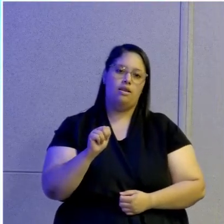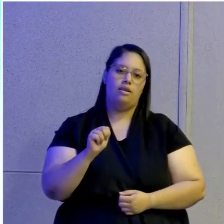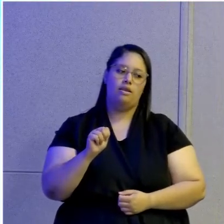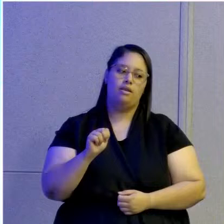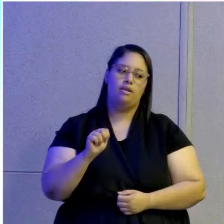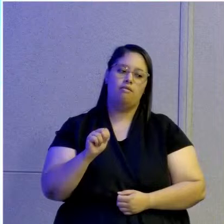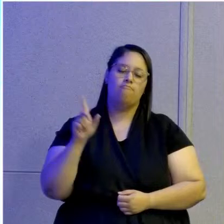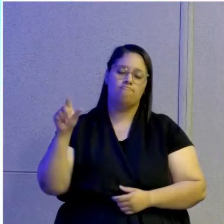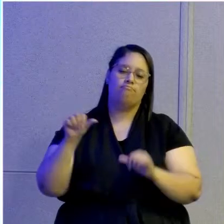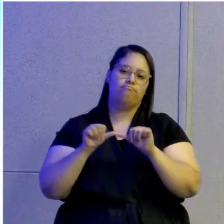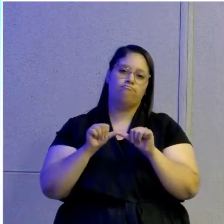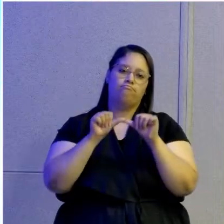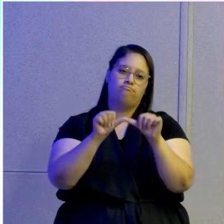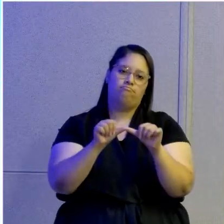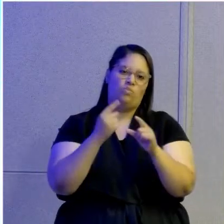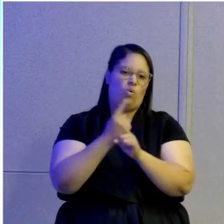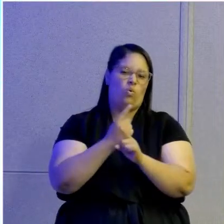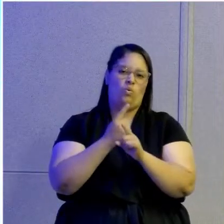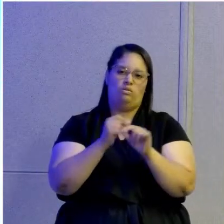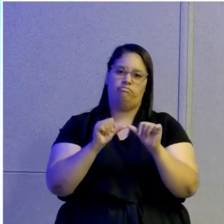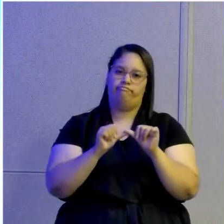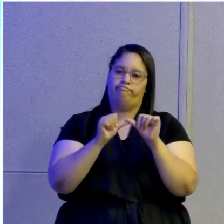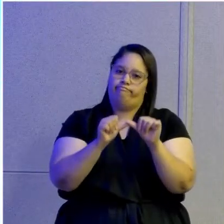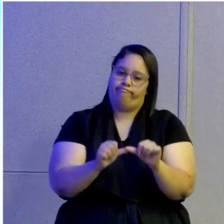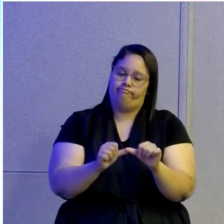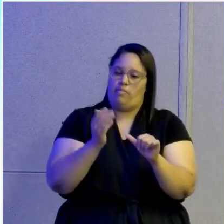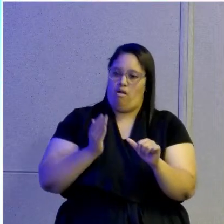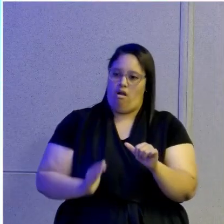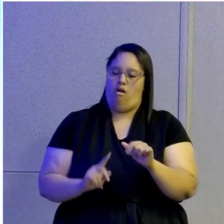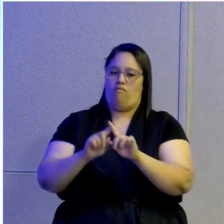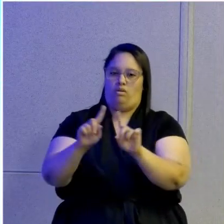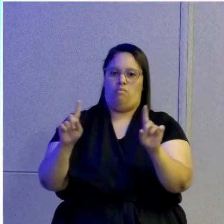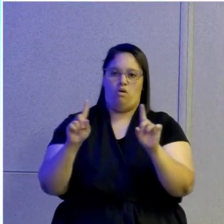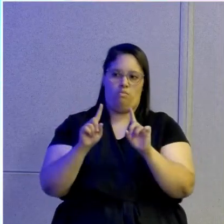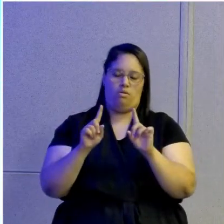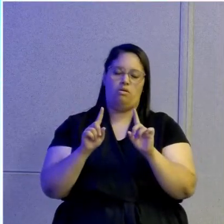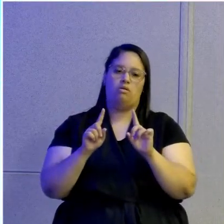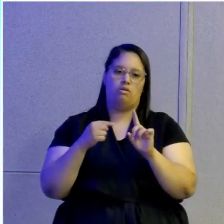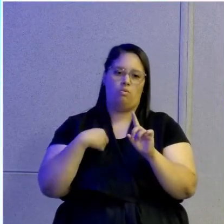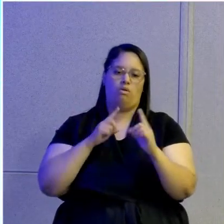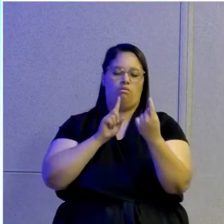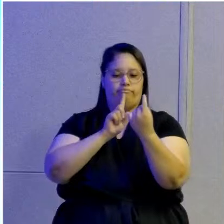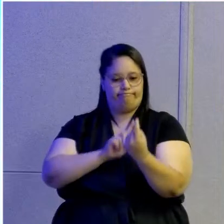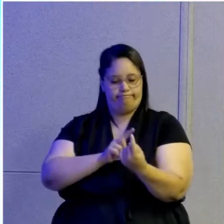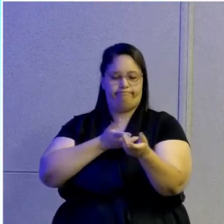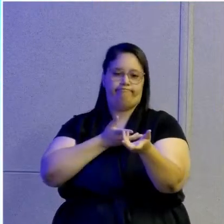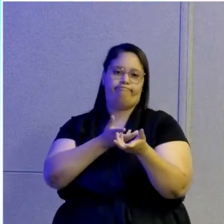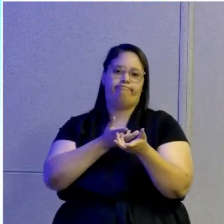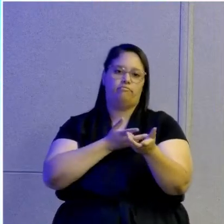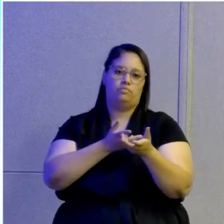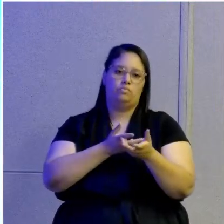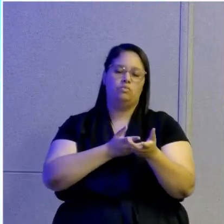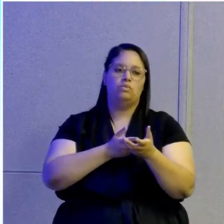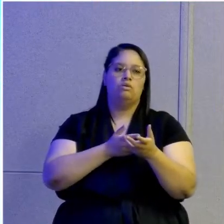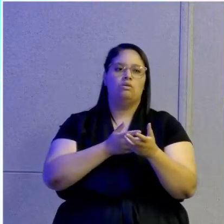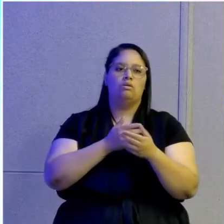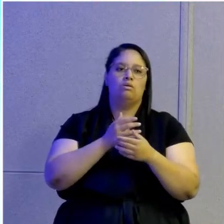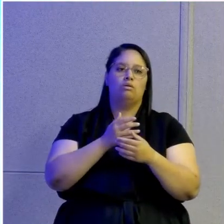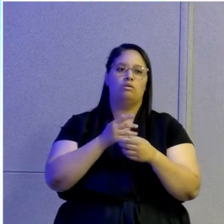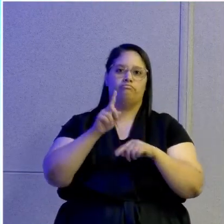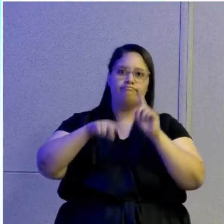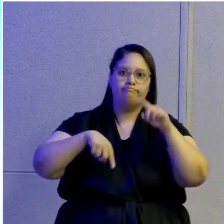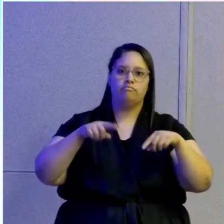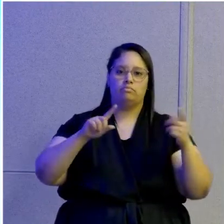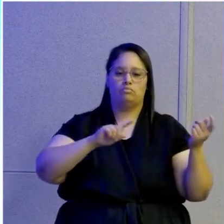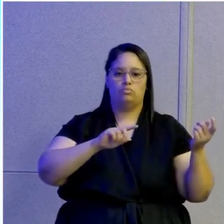will always continue on behalf of the department. We always sit together and say, with all the